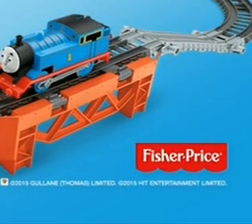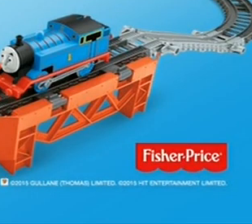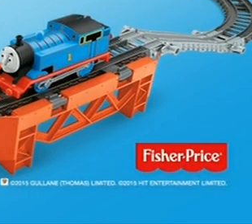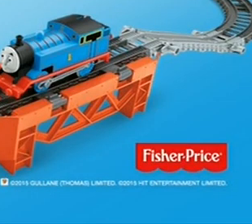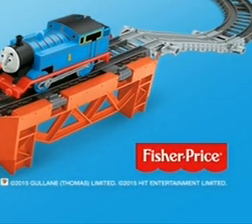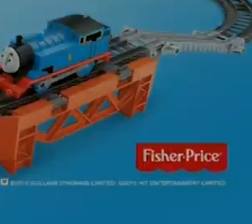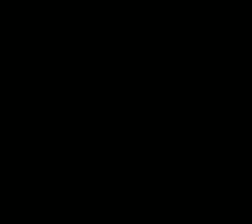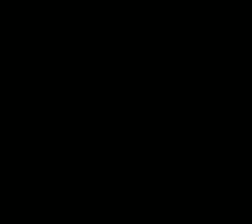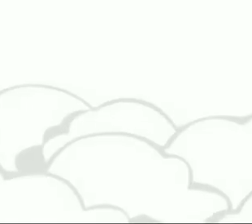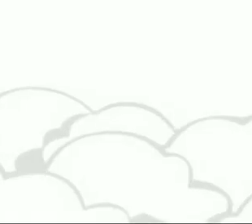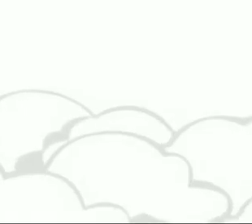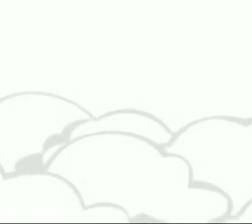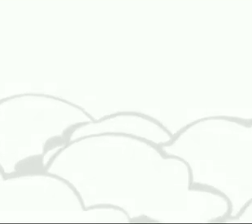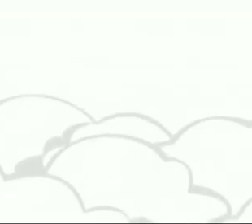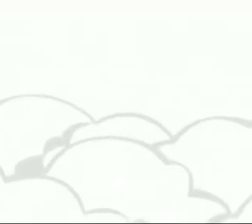Friends.